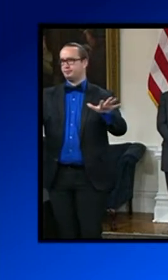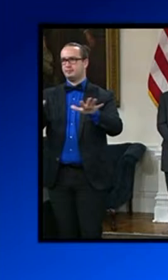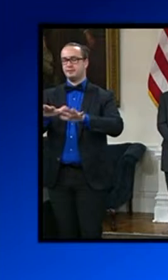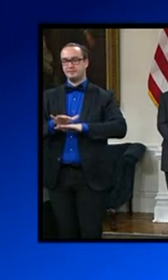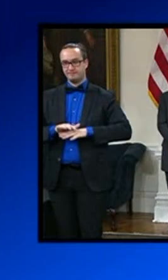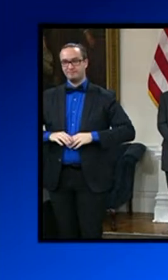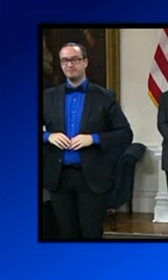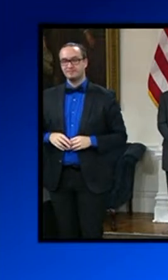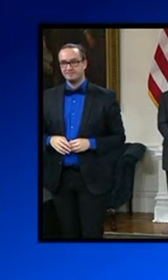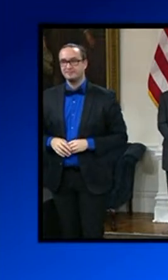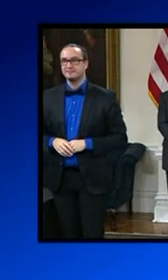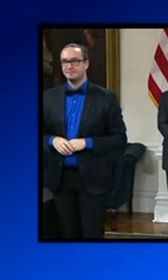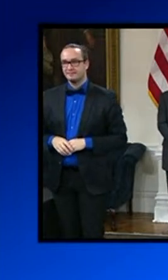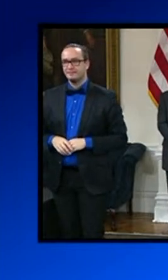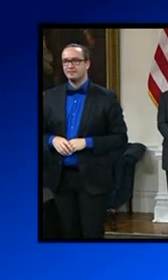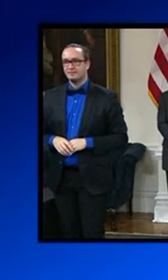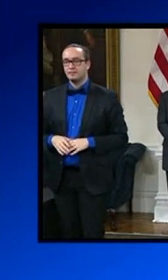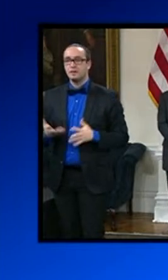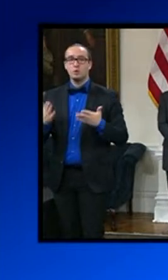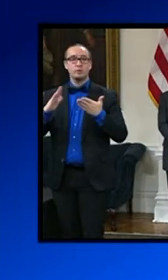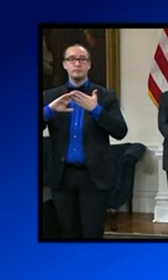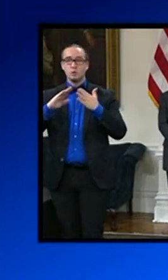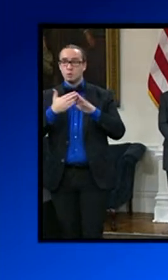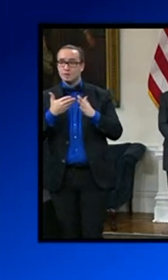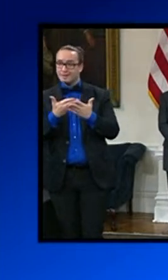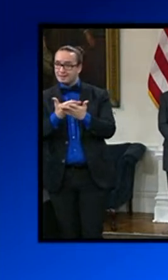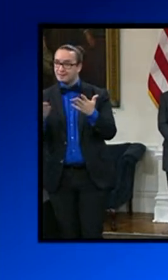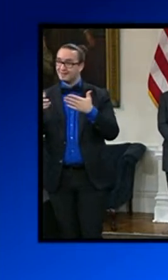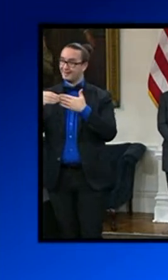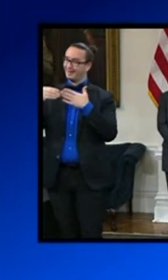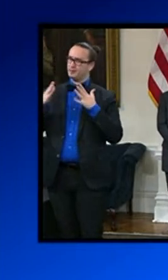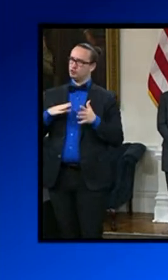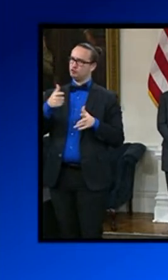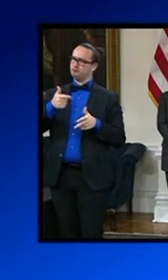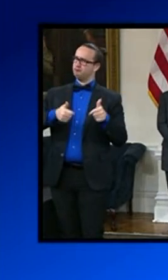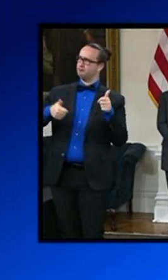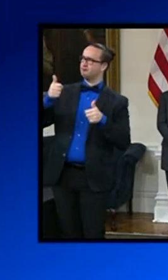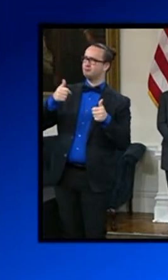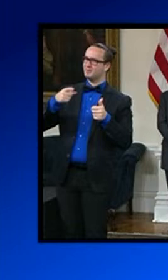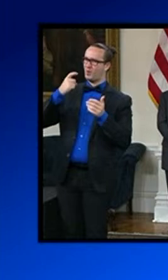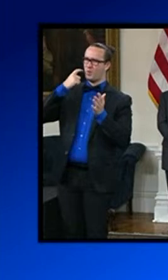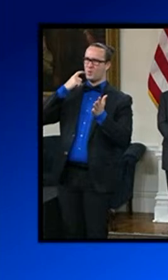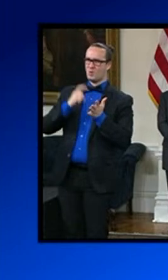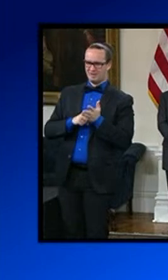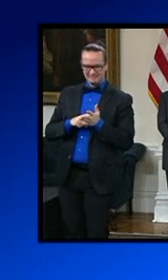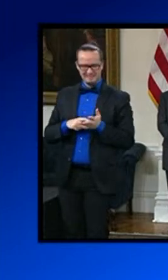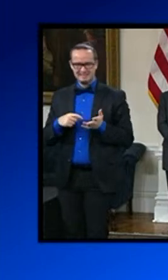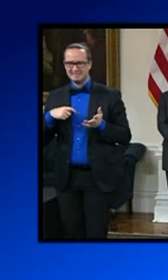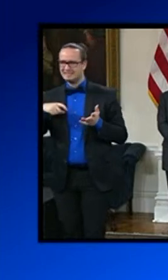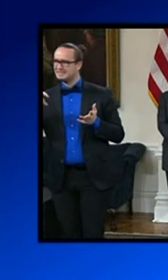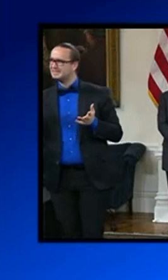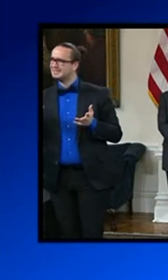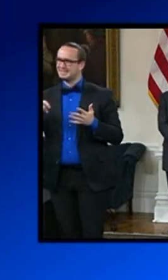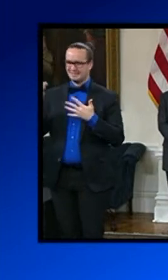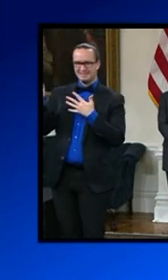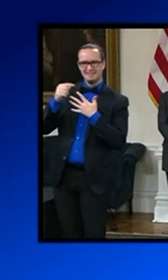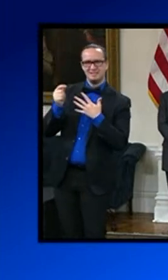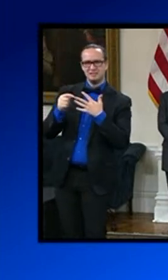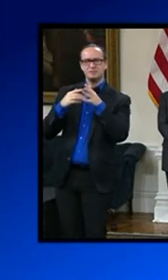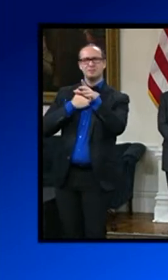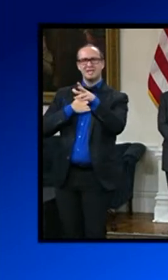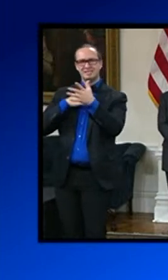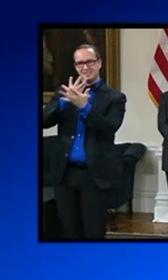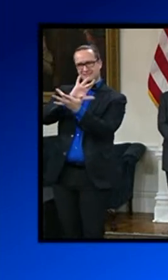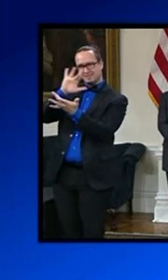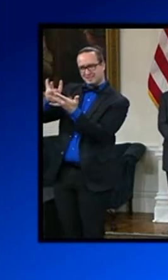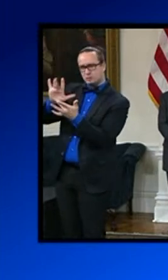To community leaders, if you recognize a need, please reach out to your local health department. You can also find additional information